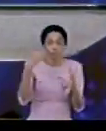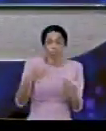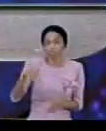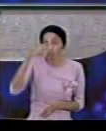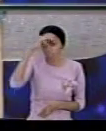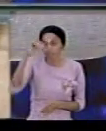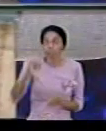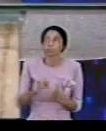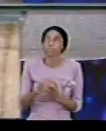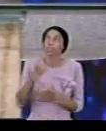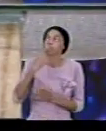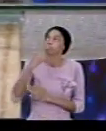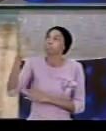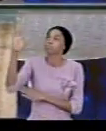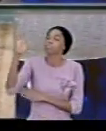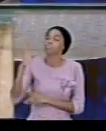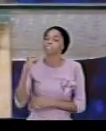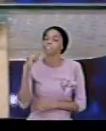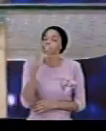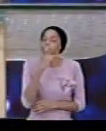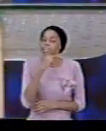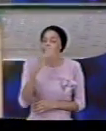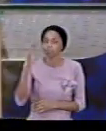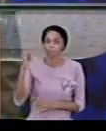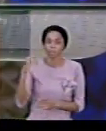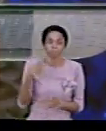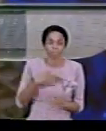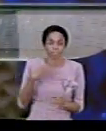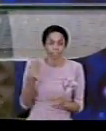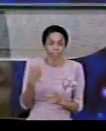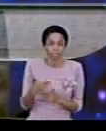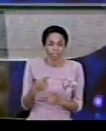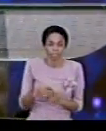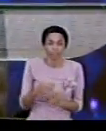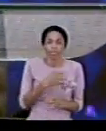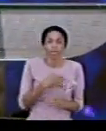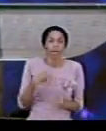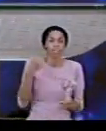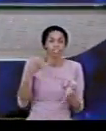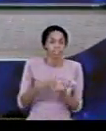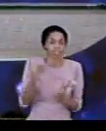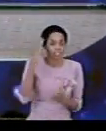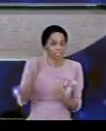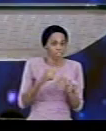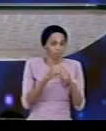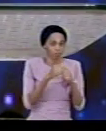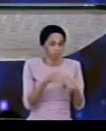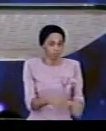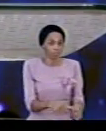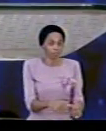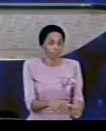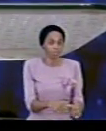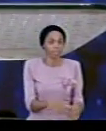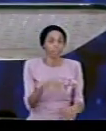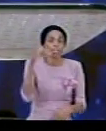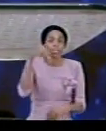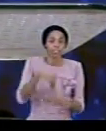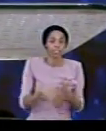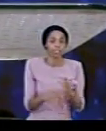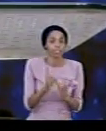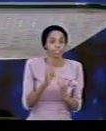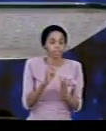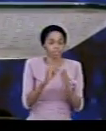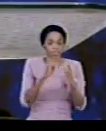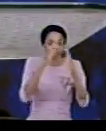that sweareth falsely by my name, and it shall remain in the midst of his